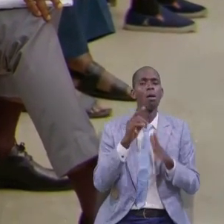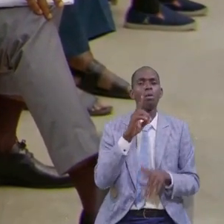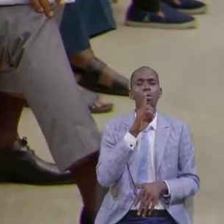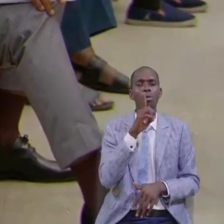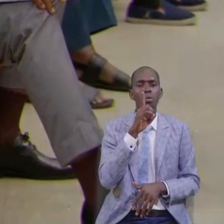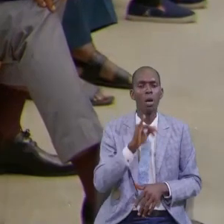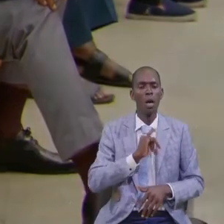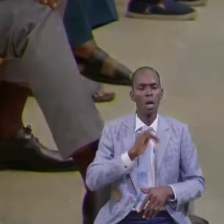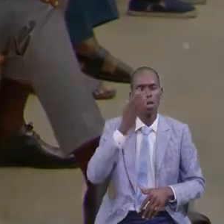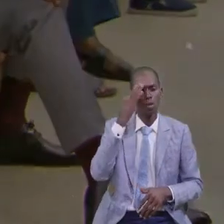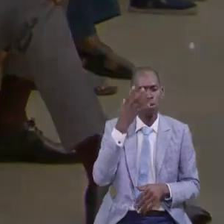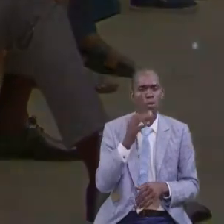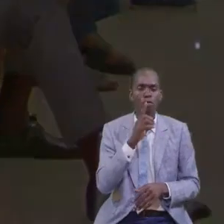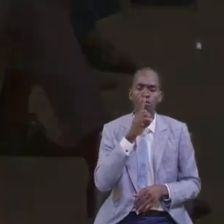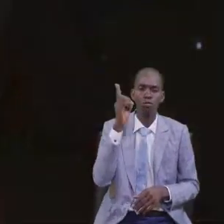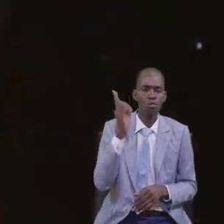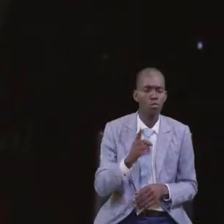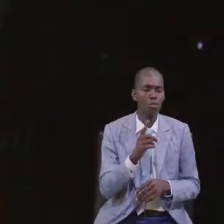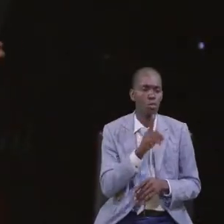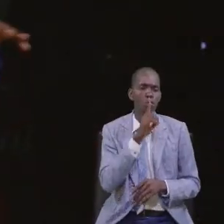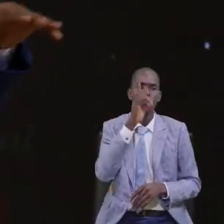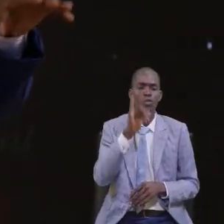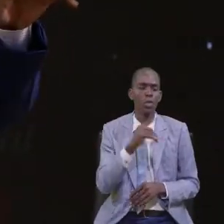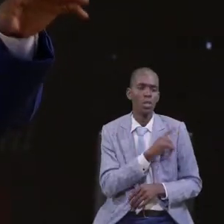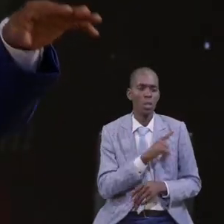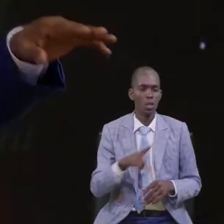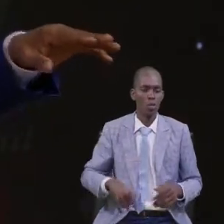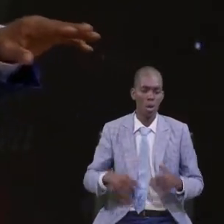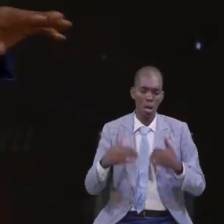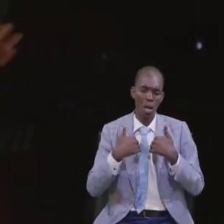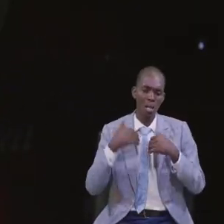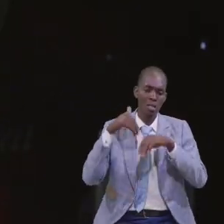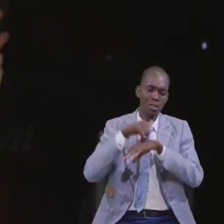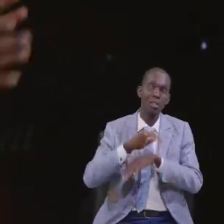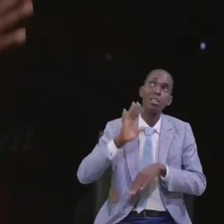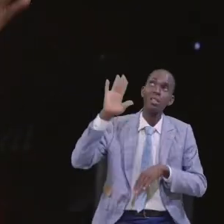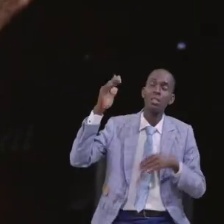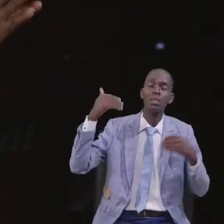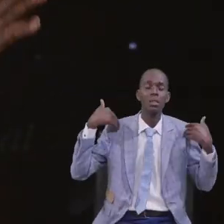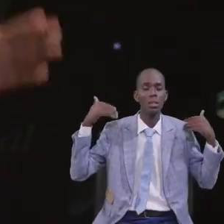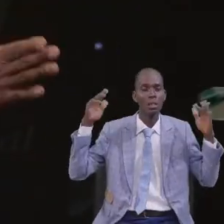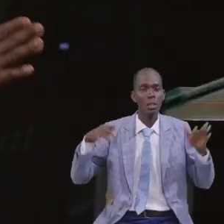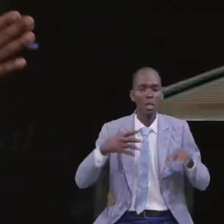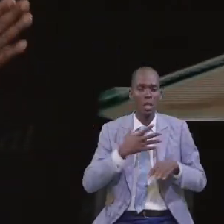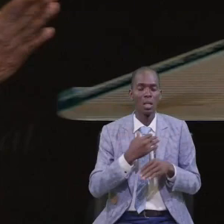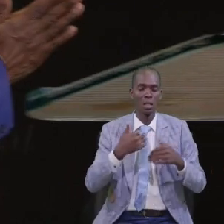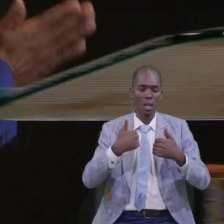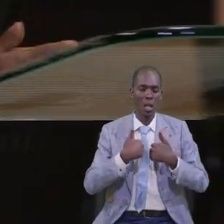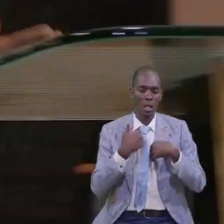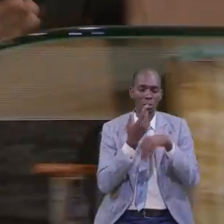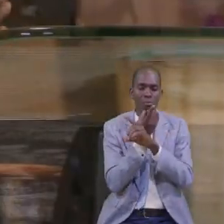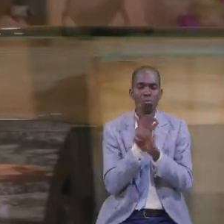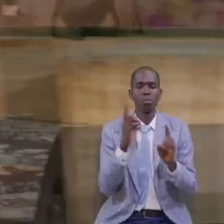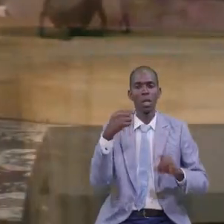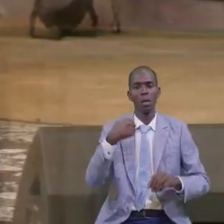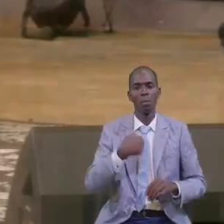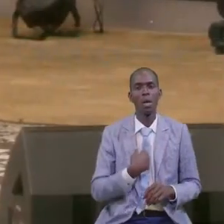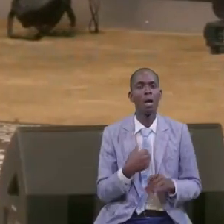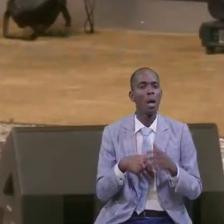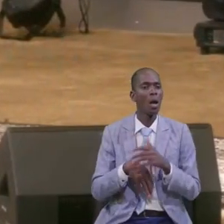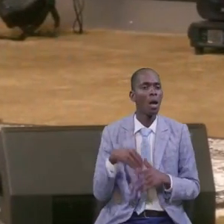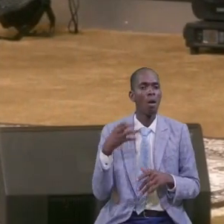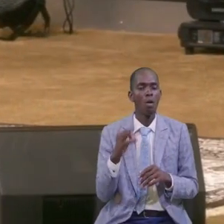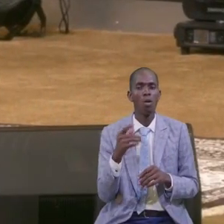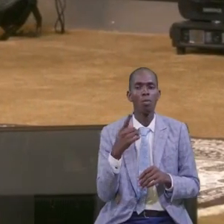truth, surely the Lord has sent his angel and he has delivered me out of